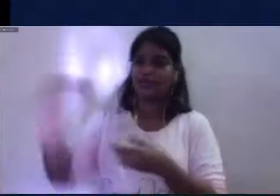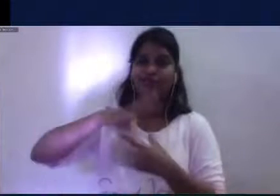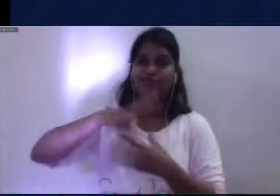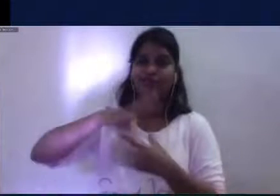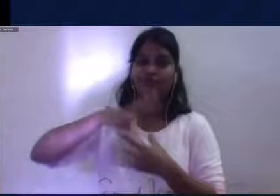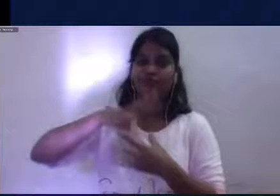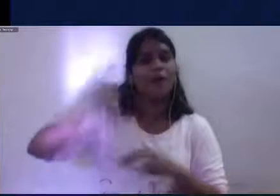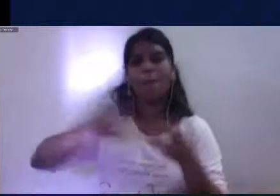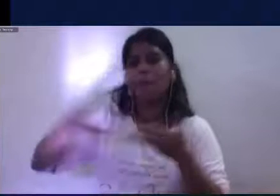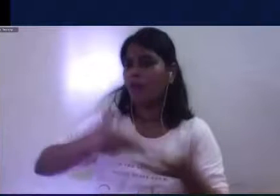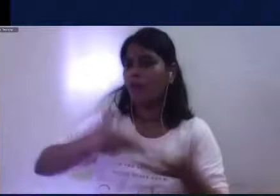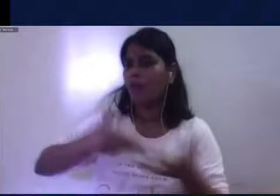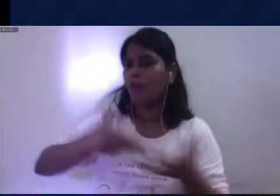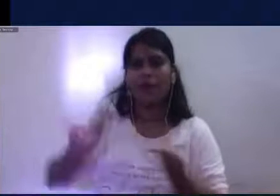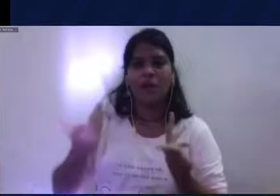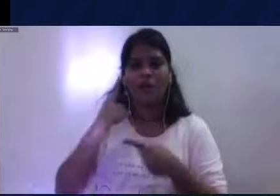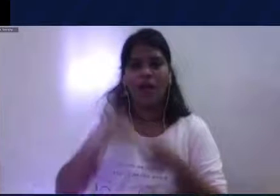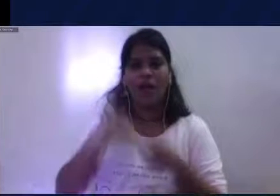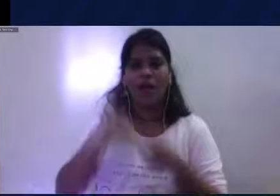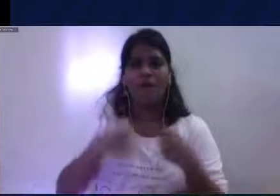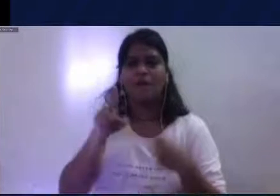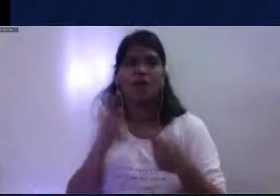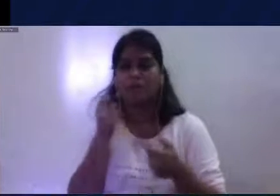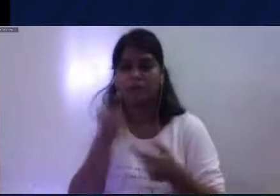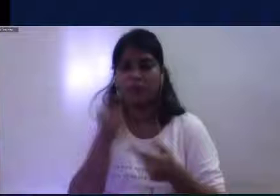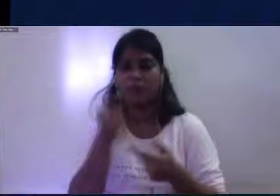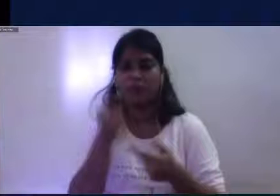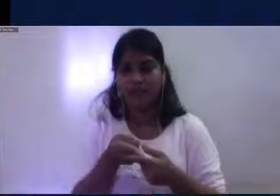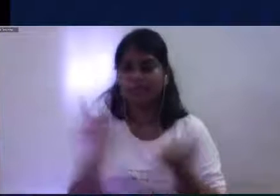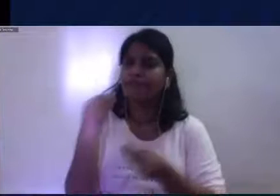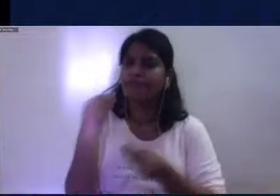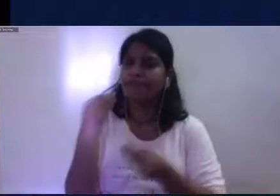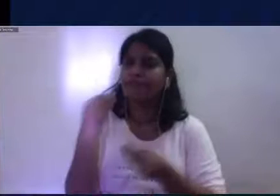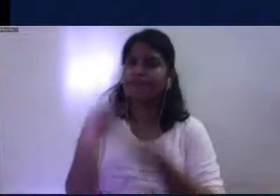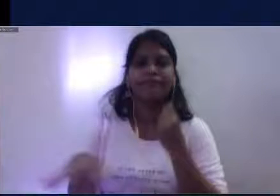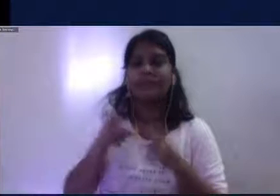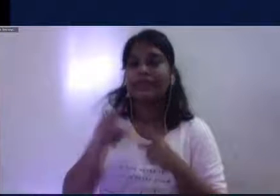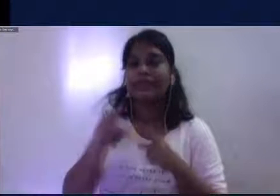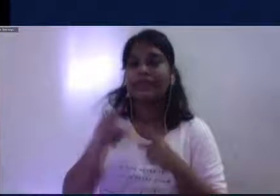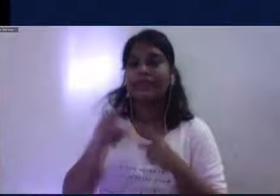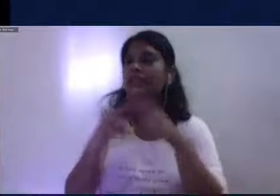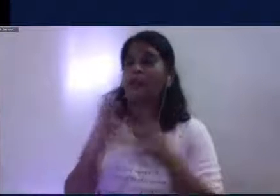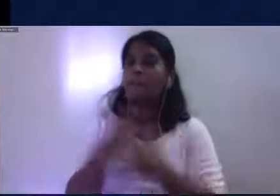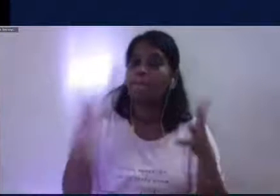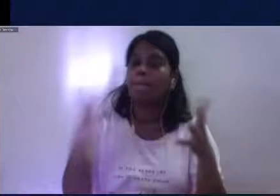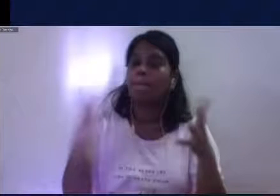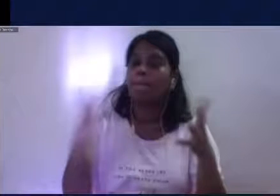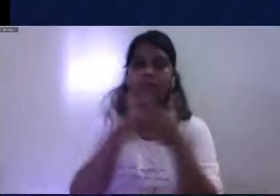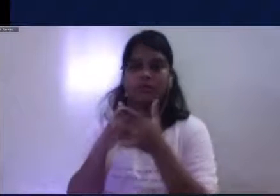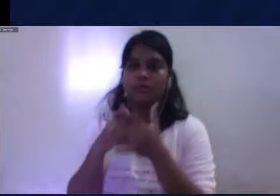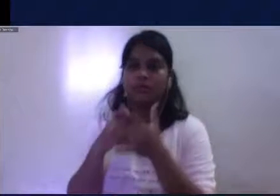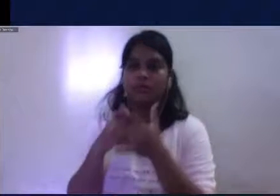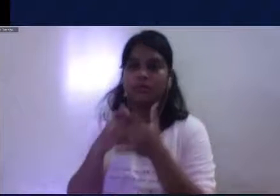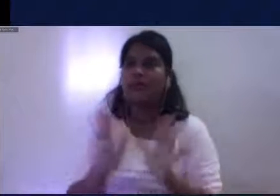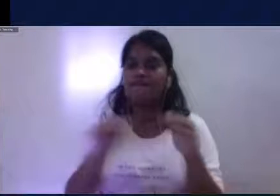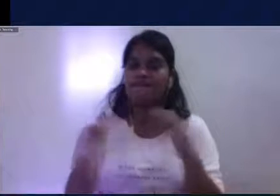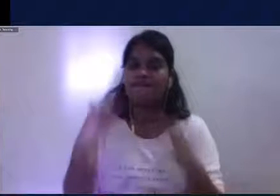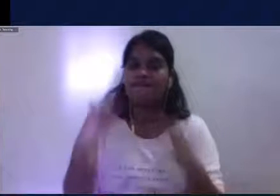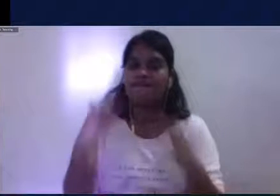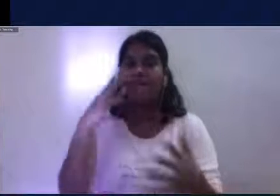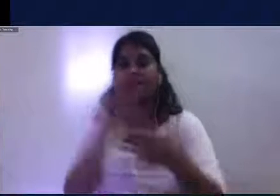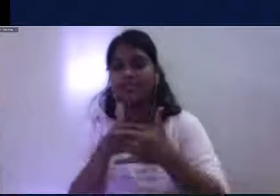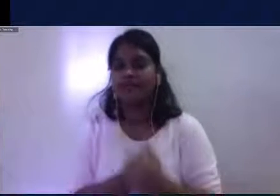market with probably half to 1/4 of the price. And they would be left nowhere. So these were 2 real big obstacles that these kids were